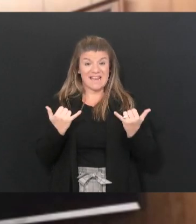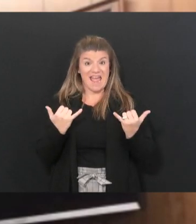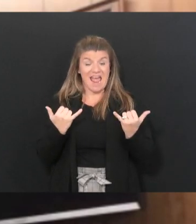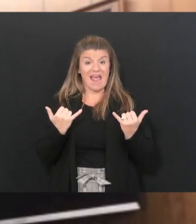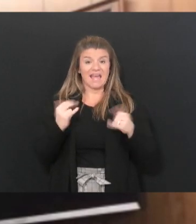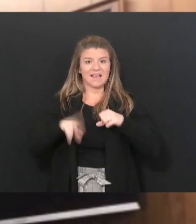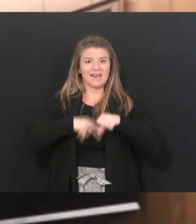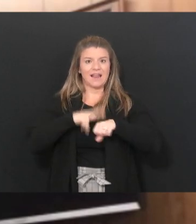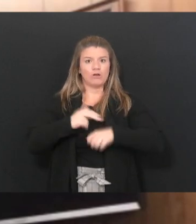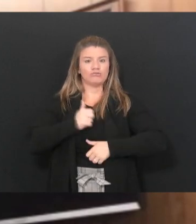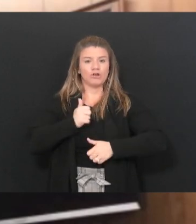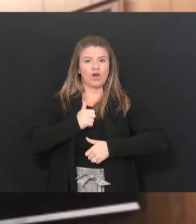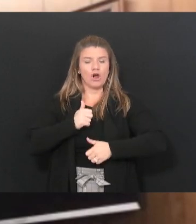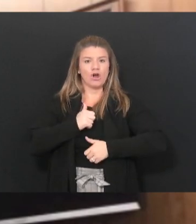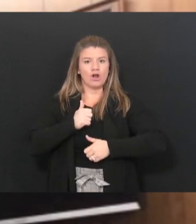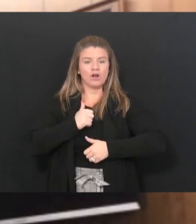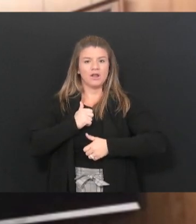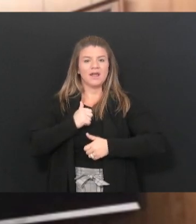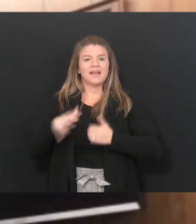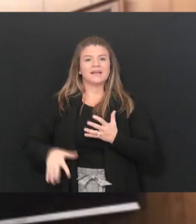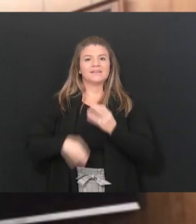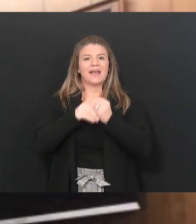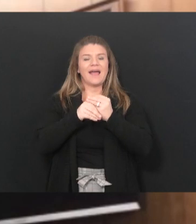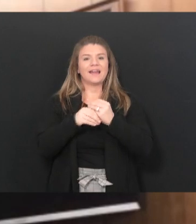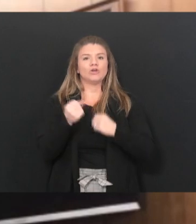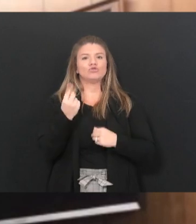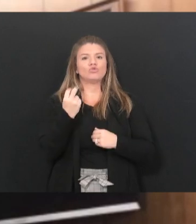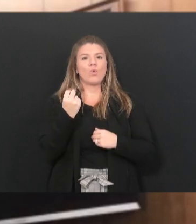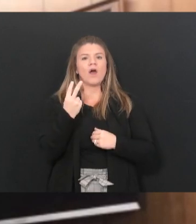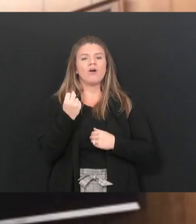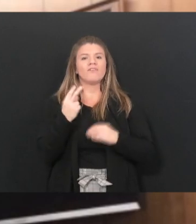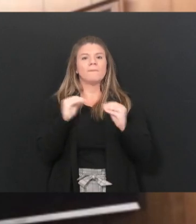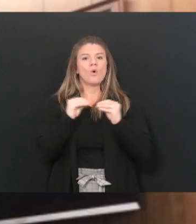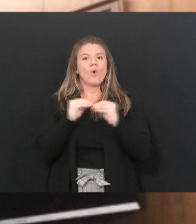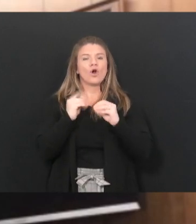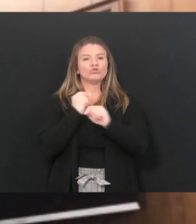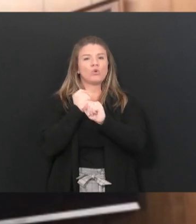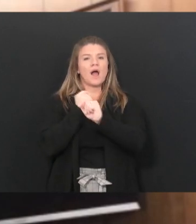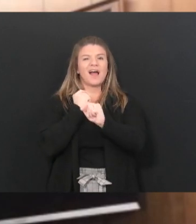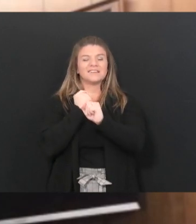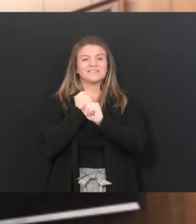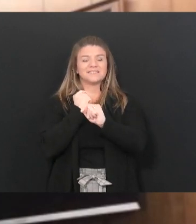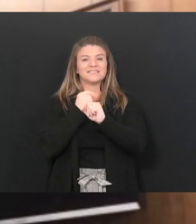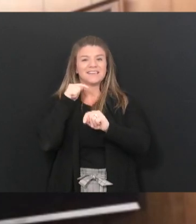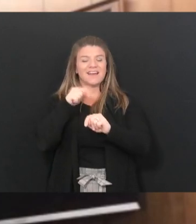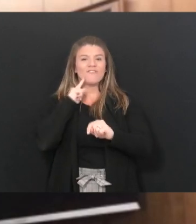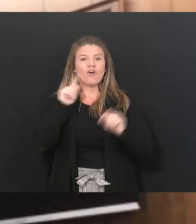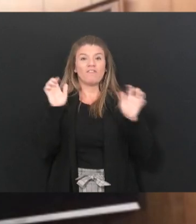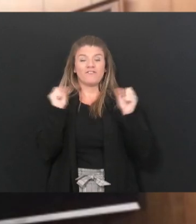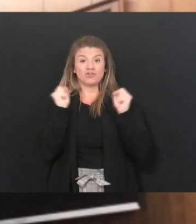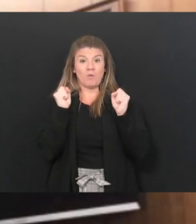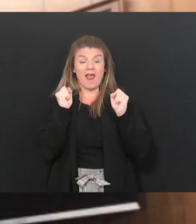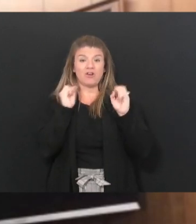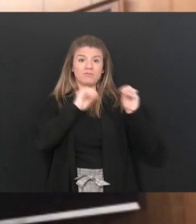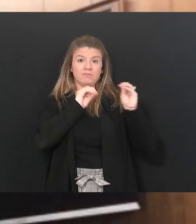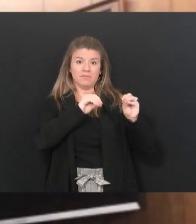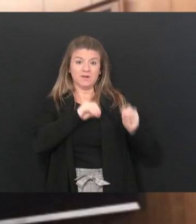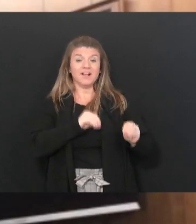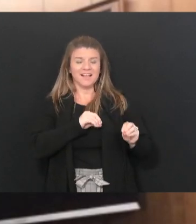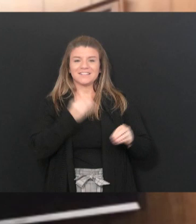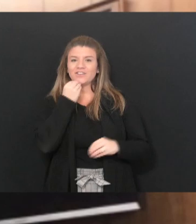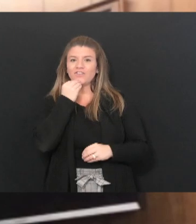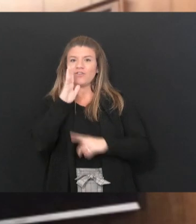National Guard is securing 12 additional refrigerated trailers because the food banks were able to secure